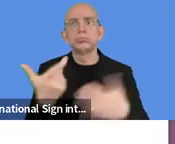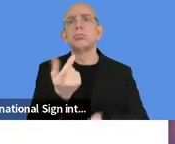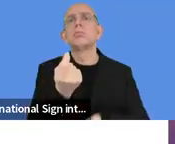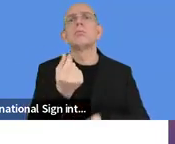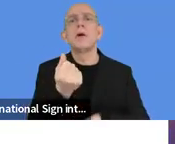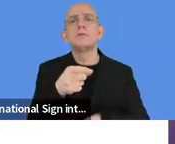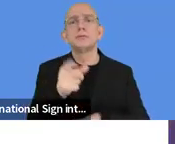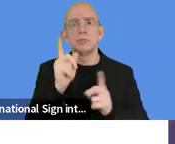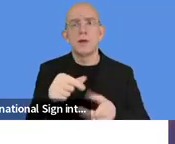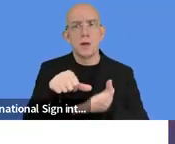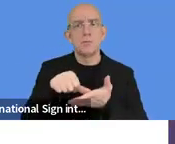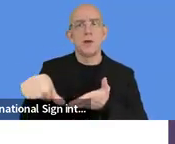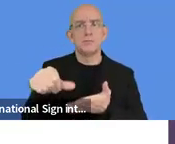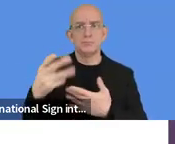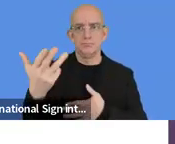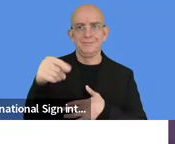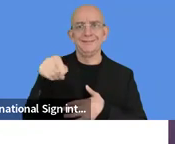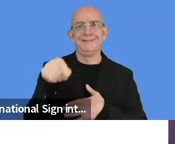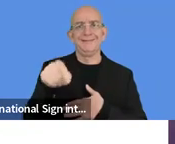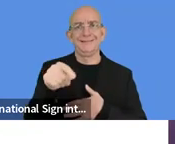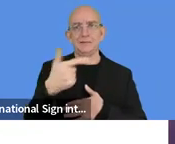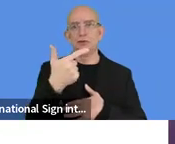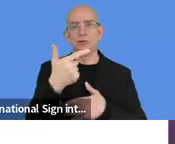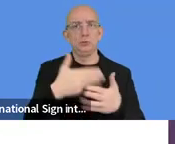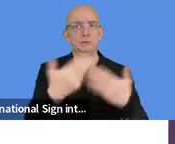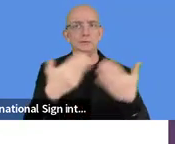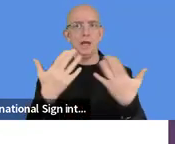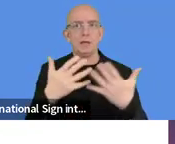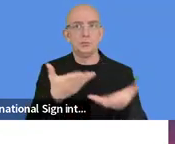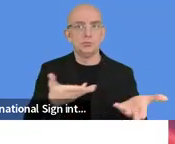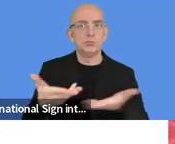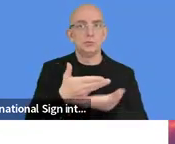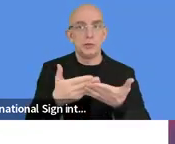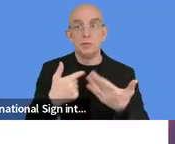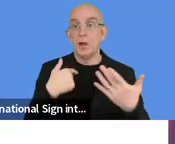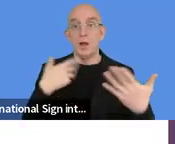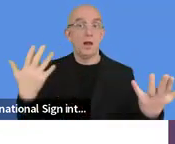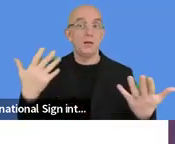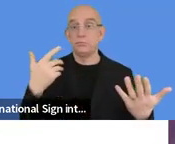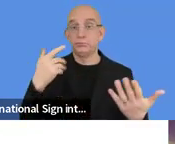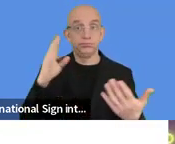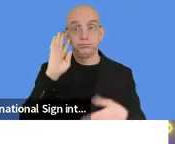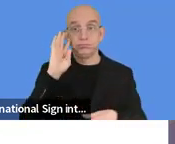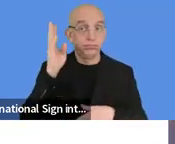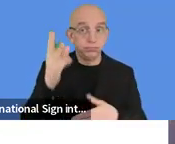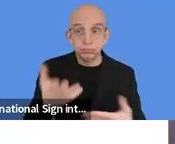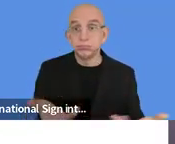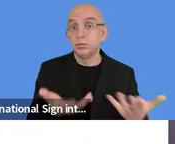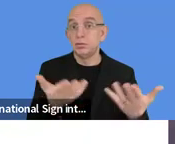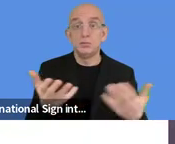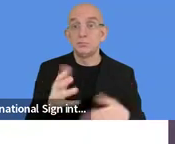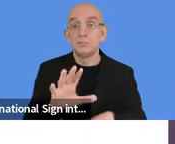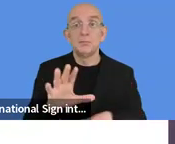for a 2-day workshop? And I just kind of went with my gut and I told them, well, how about 500